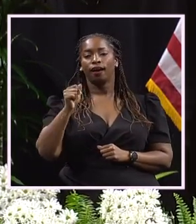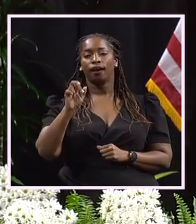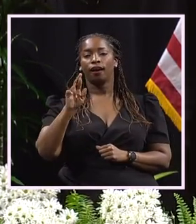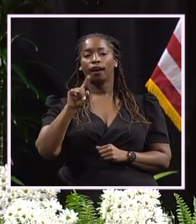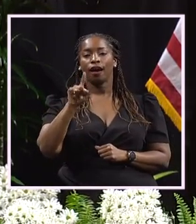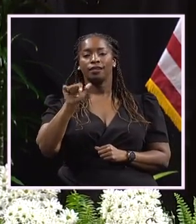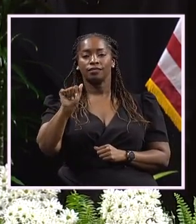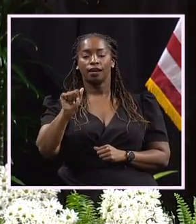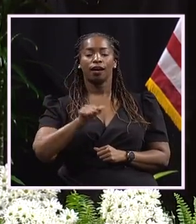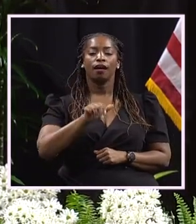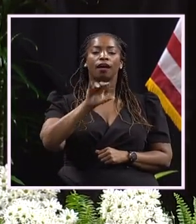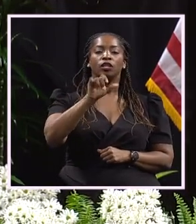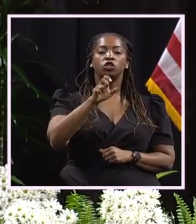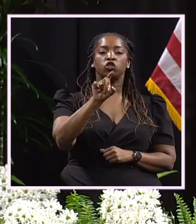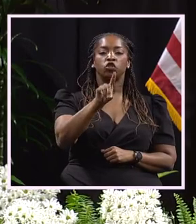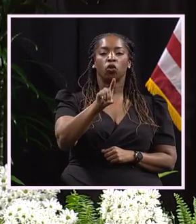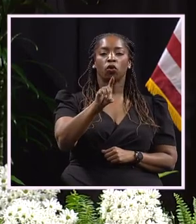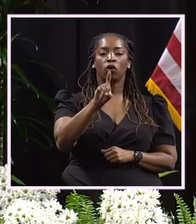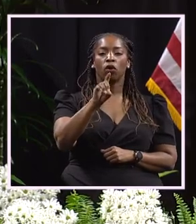Jordan Matthew Esparza,